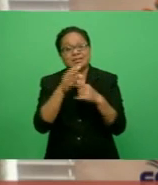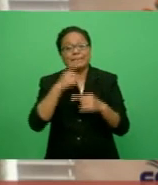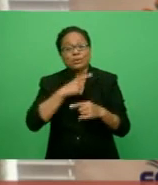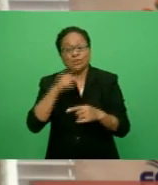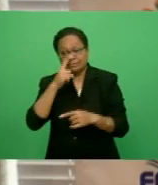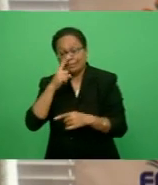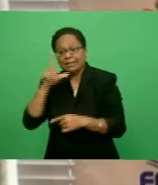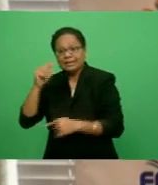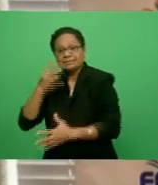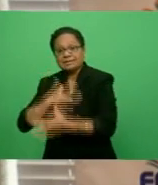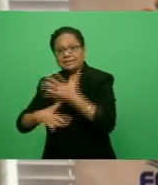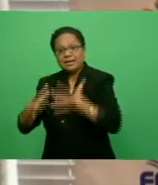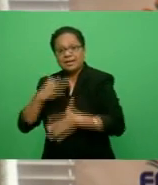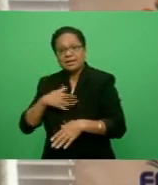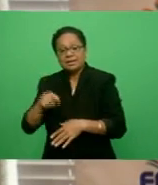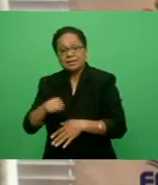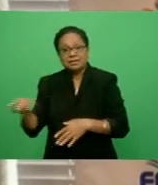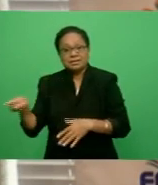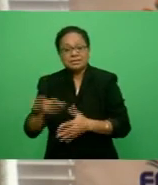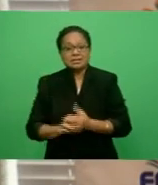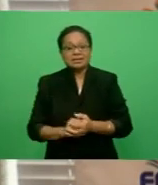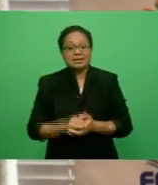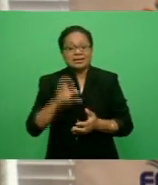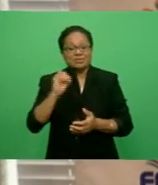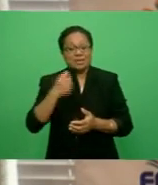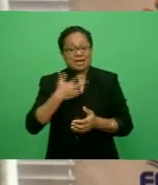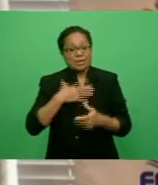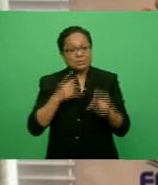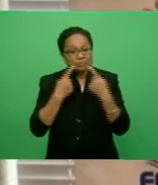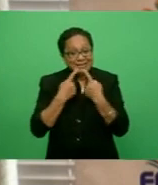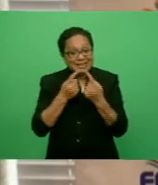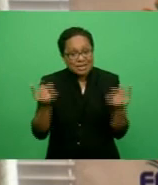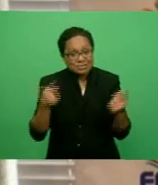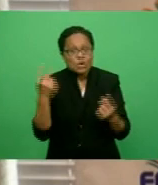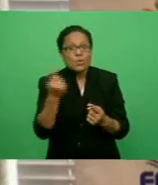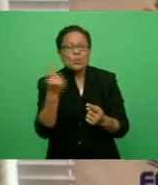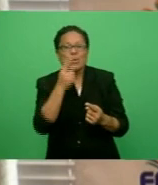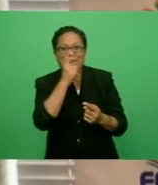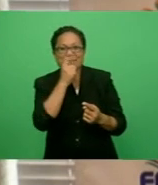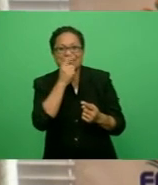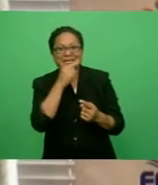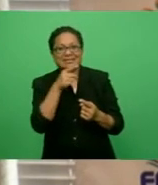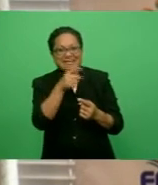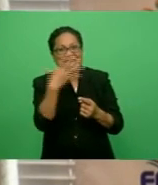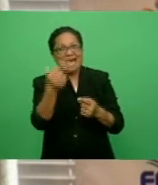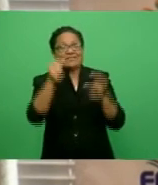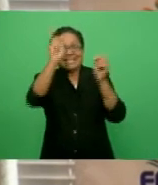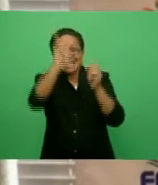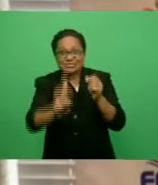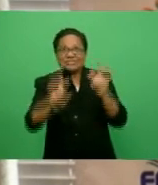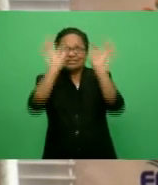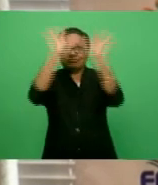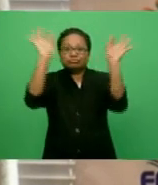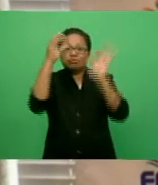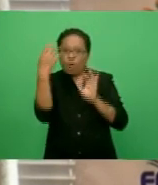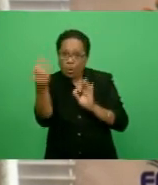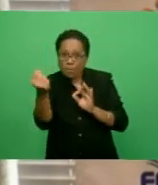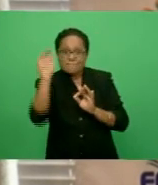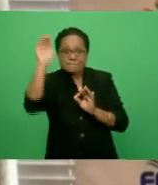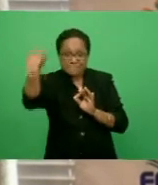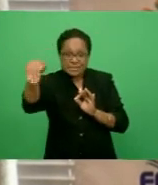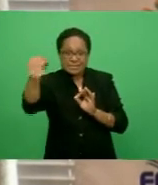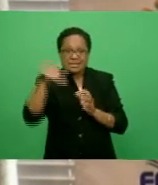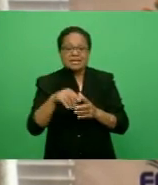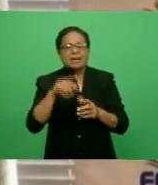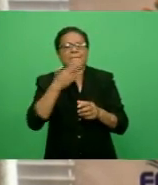members. So, I just like to tell all our customers who are our electricity customers that you have to ensure